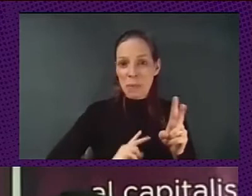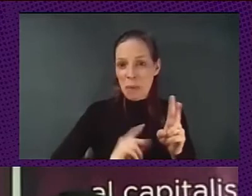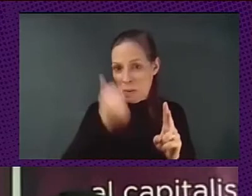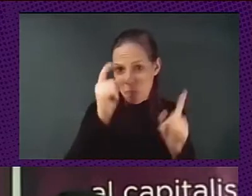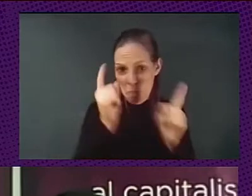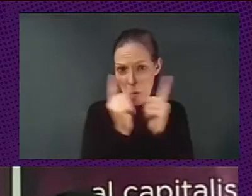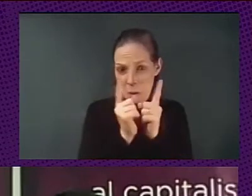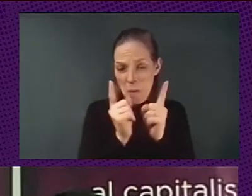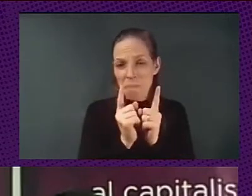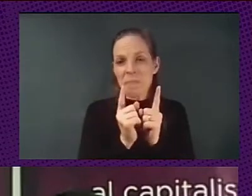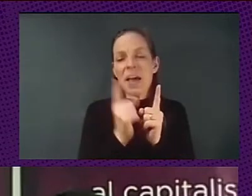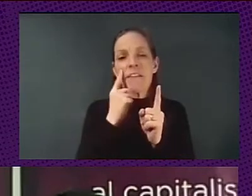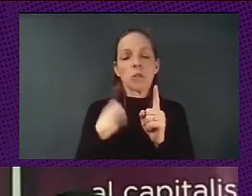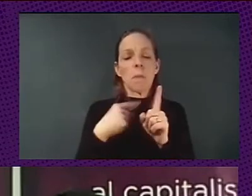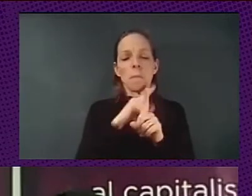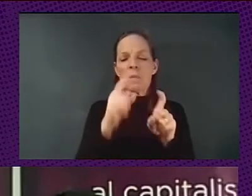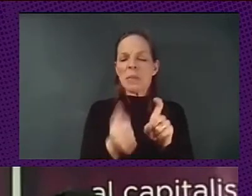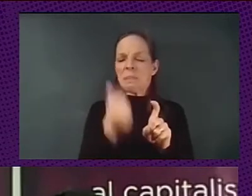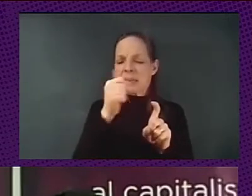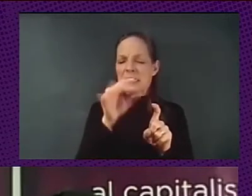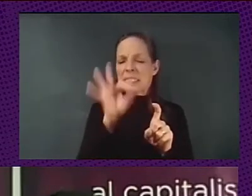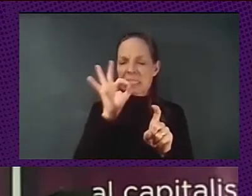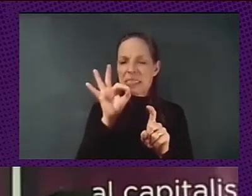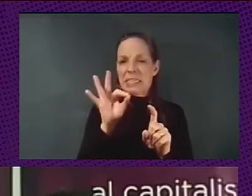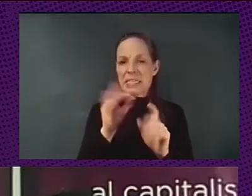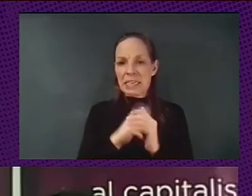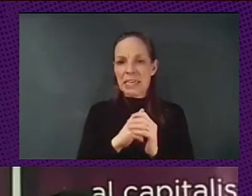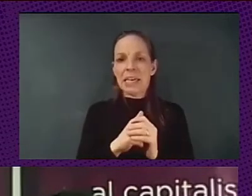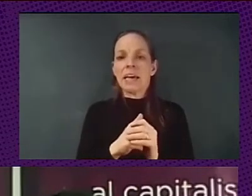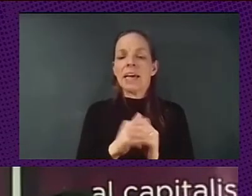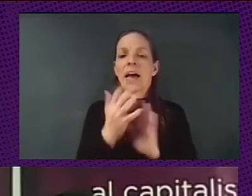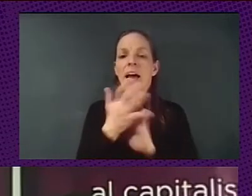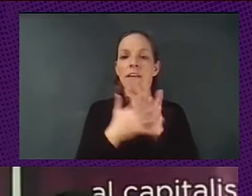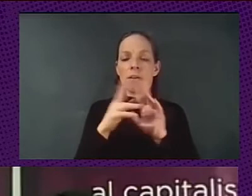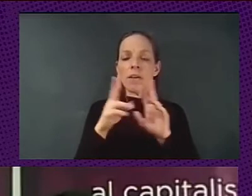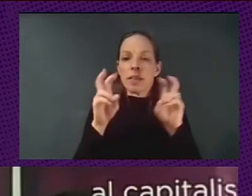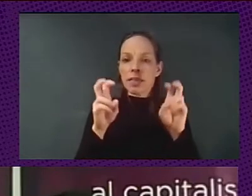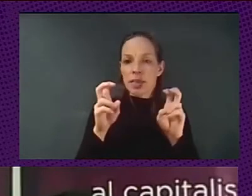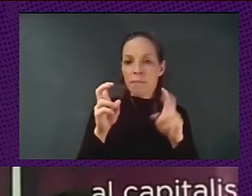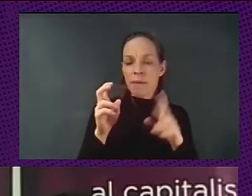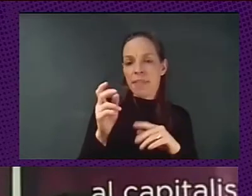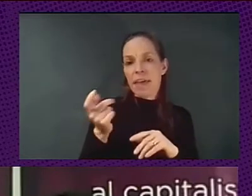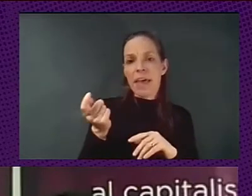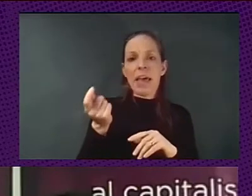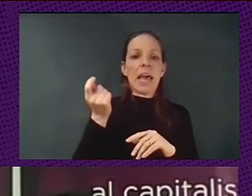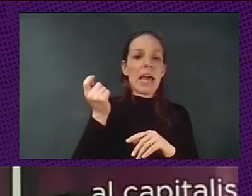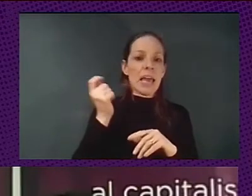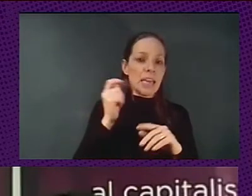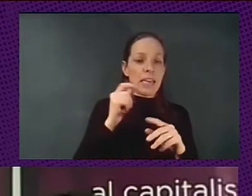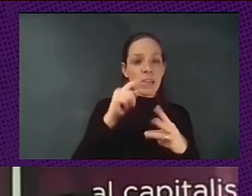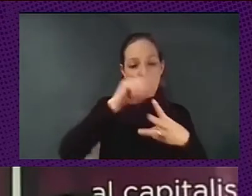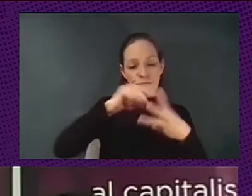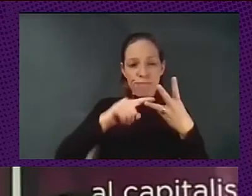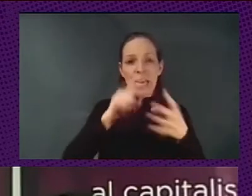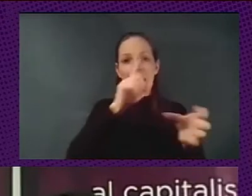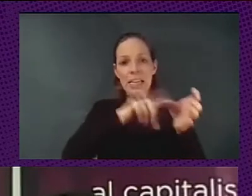of interoperability. That raises another problem, data ownership. Okay, who owns the data? So I